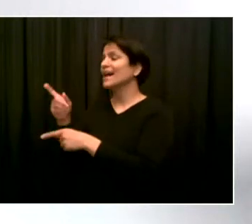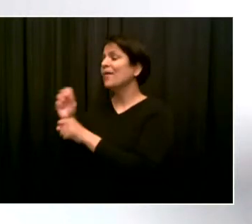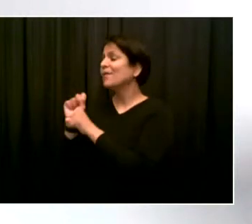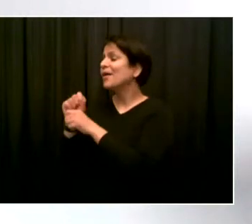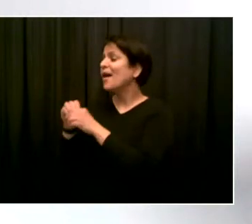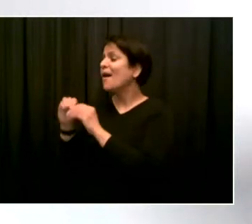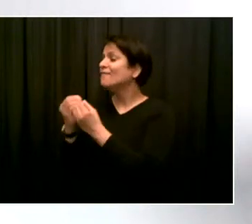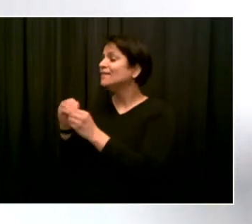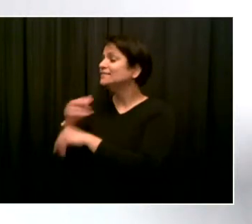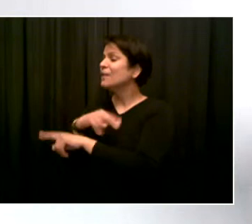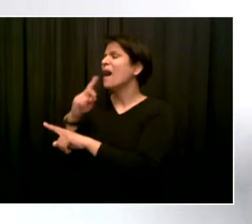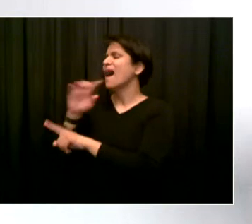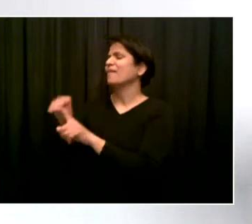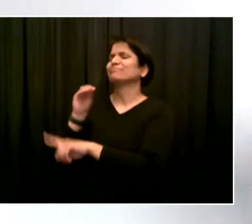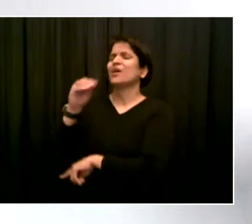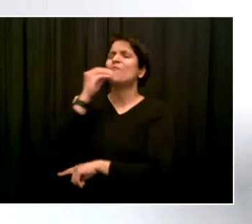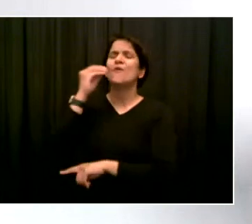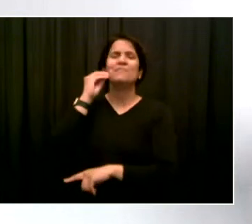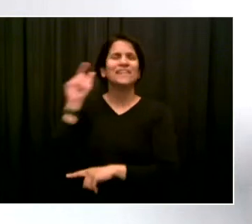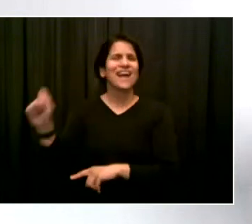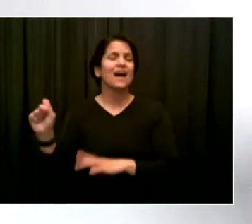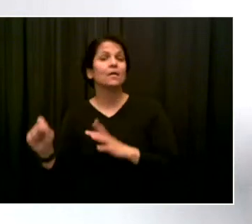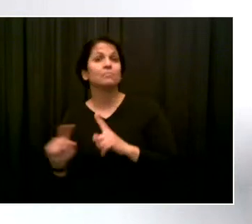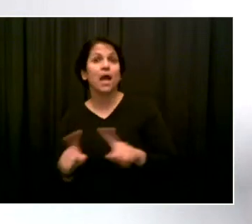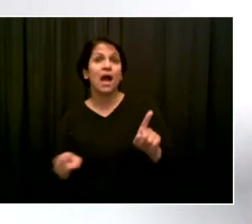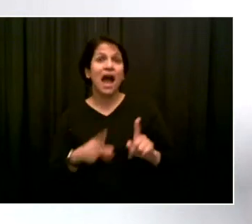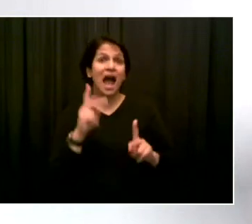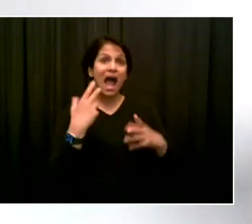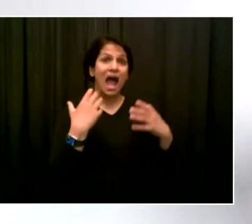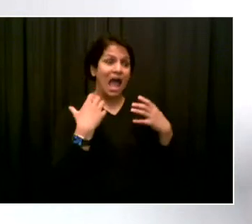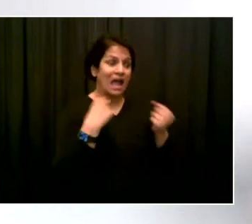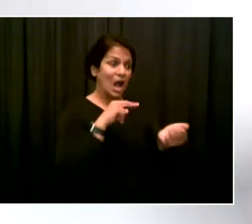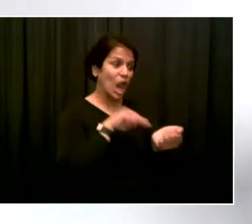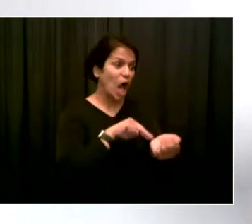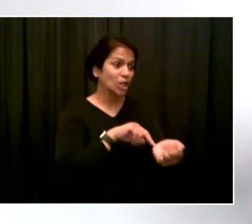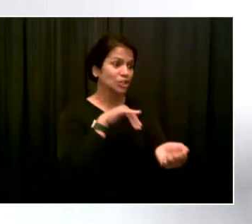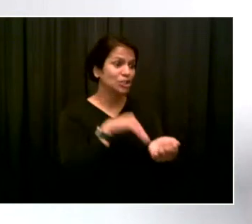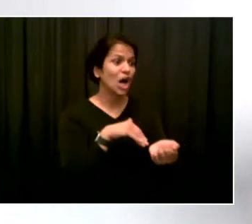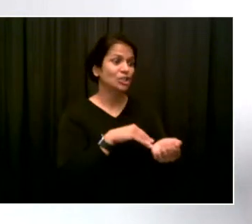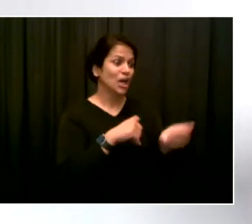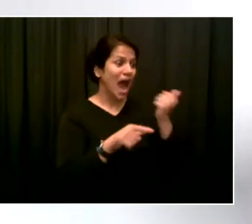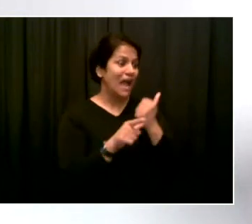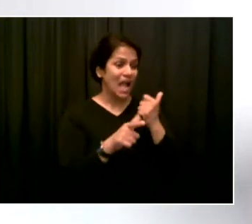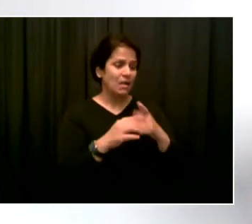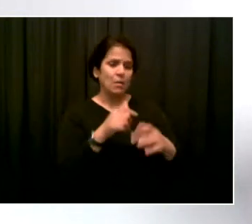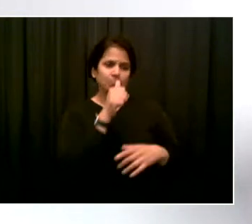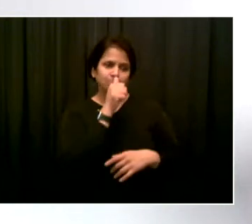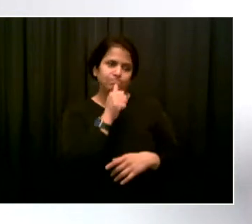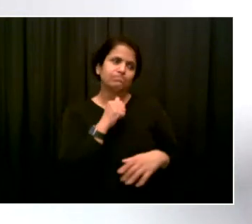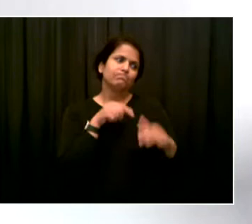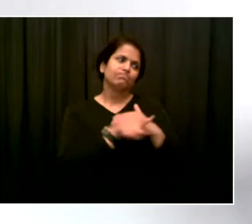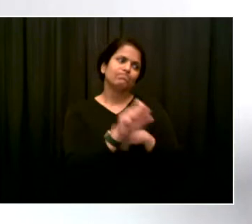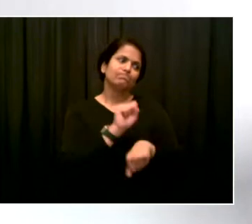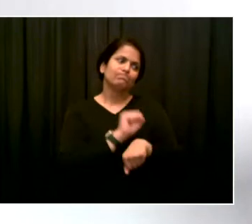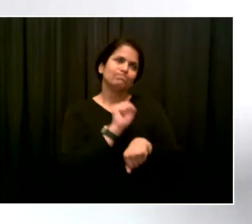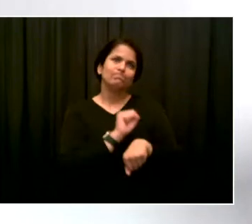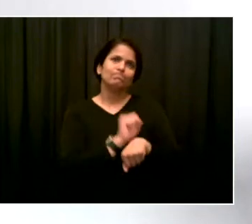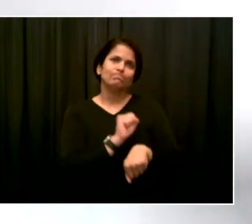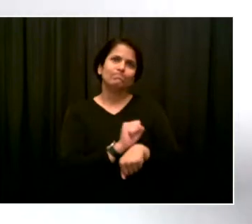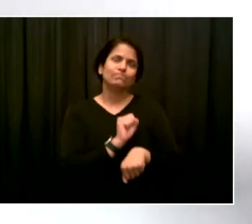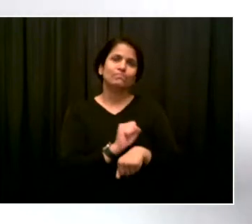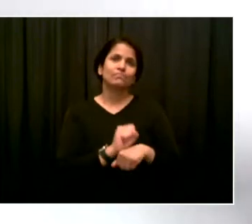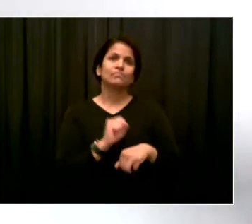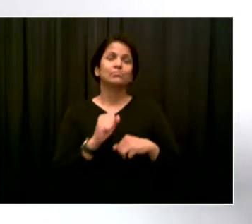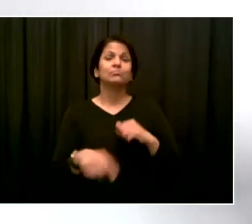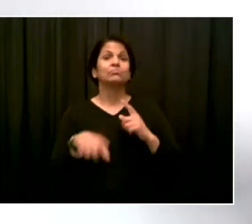true. They had to go not only to work, but often into the rooms of people with COVID.